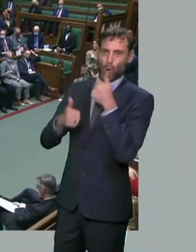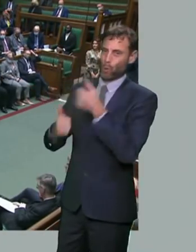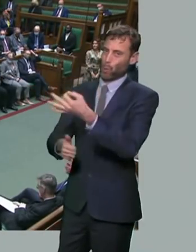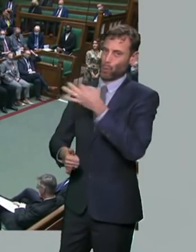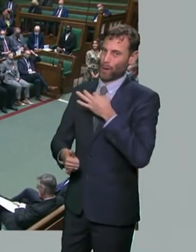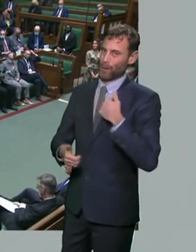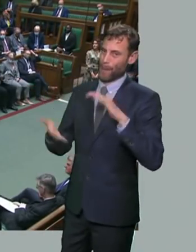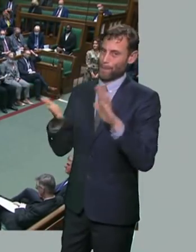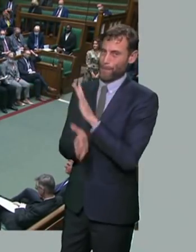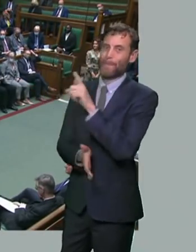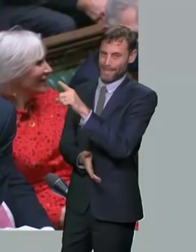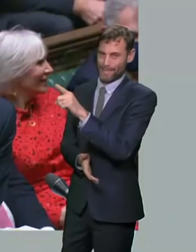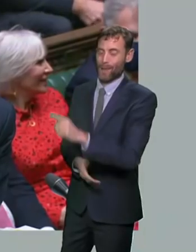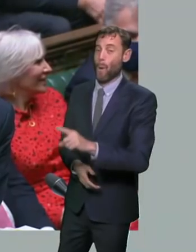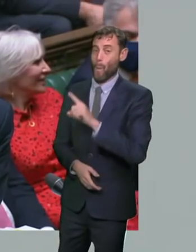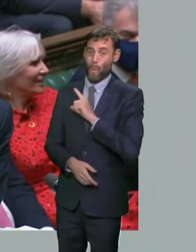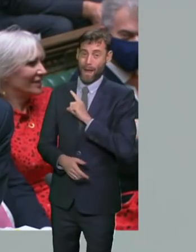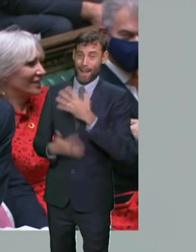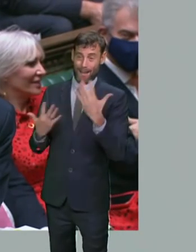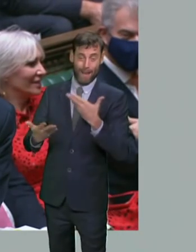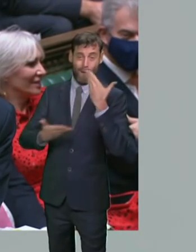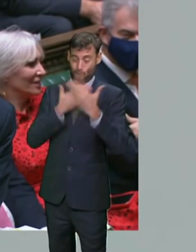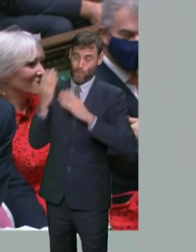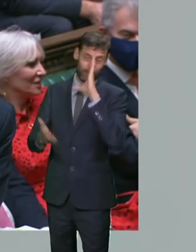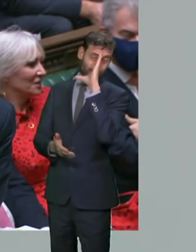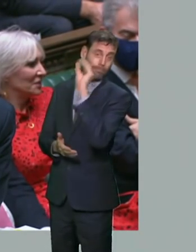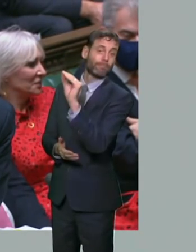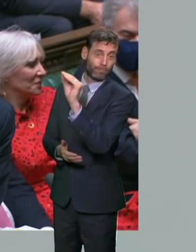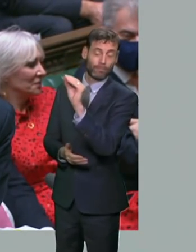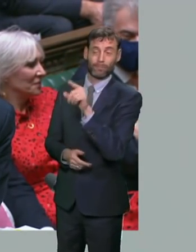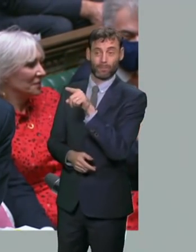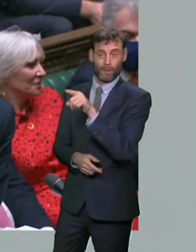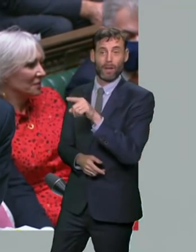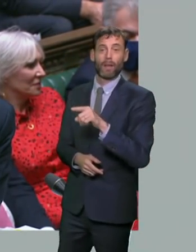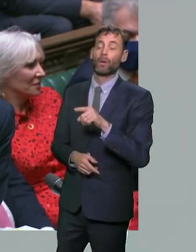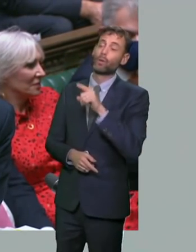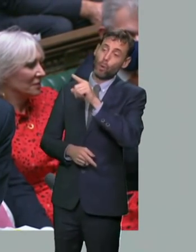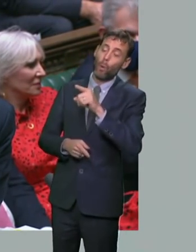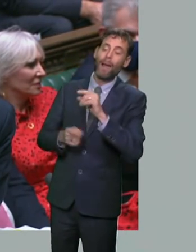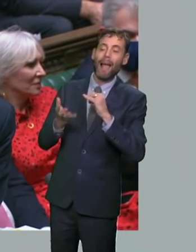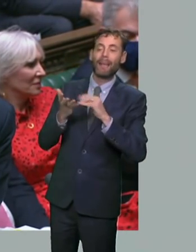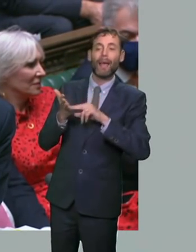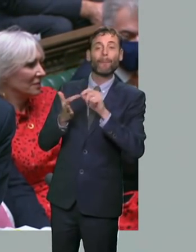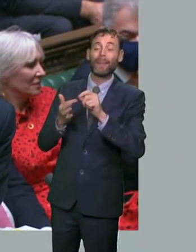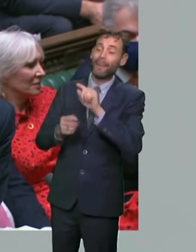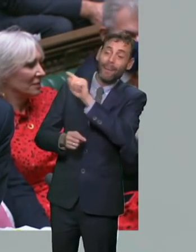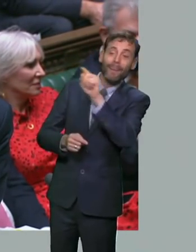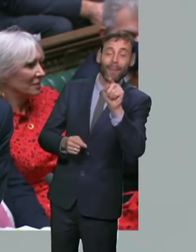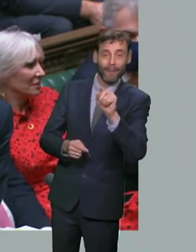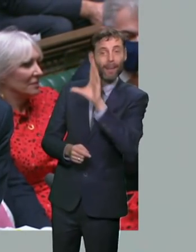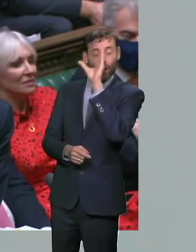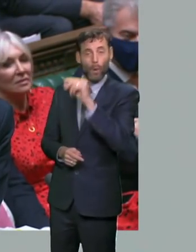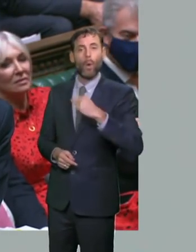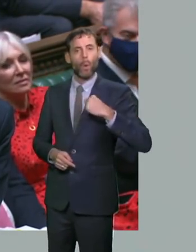because I can tell him, and I can tell his right honourable friend, the leader of the SNP in Westminster, that we will